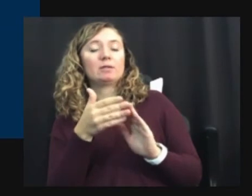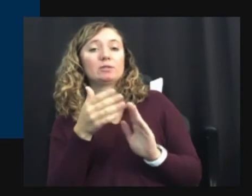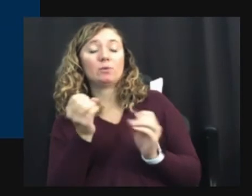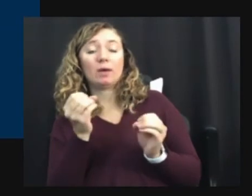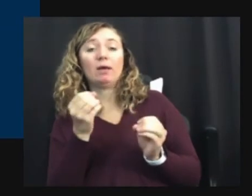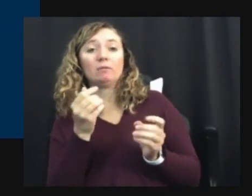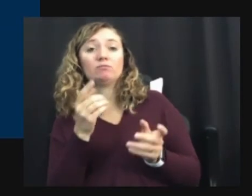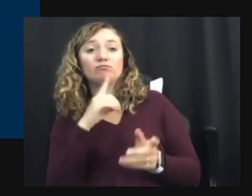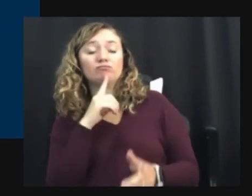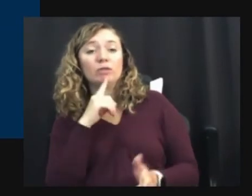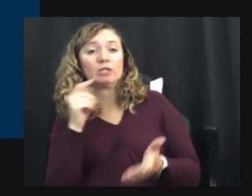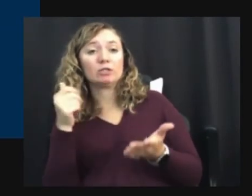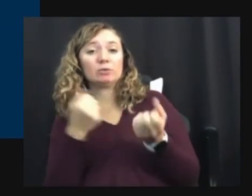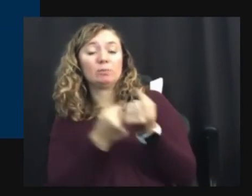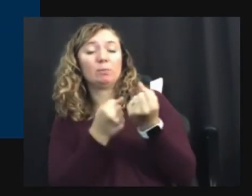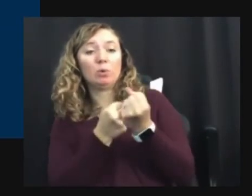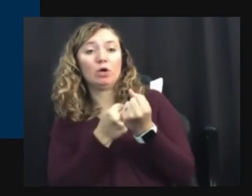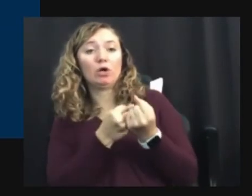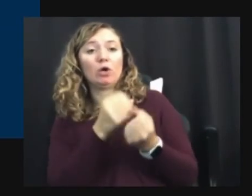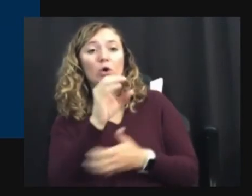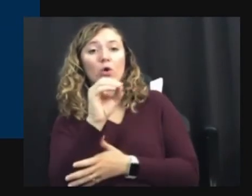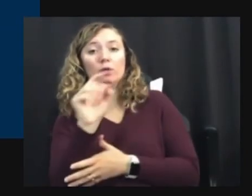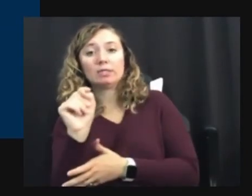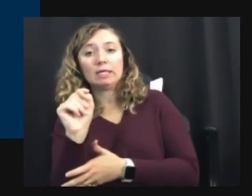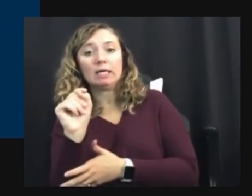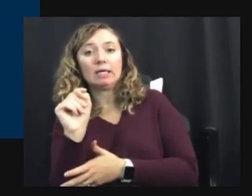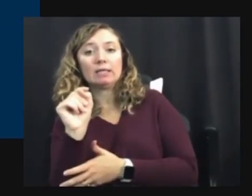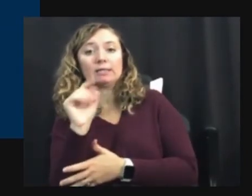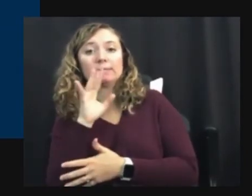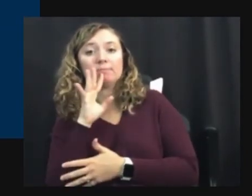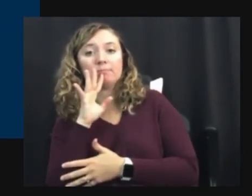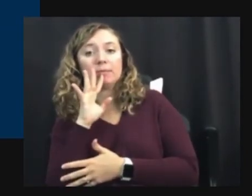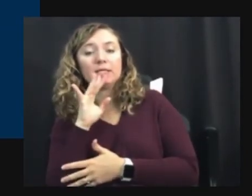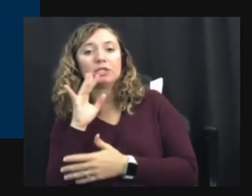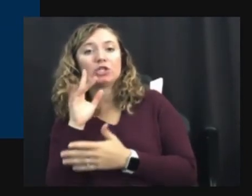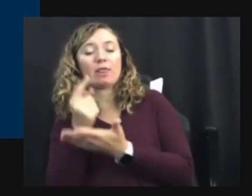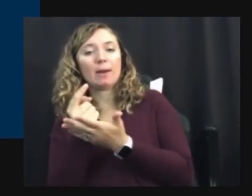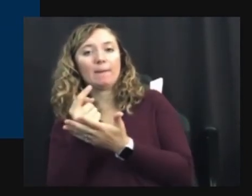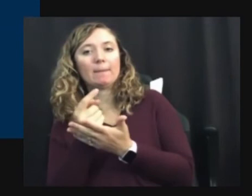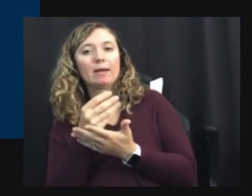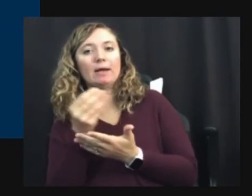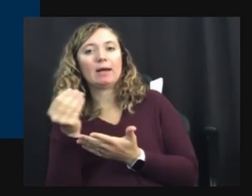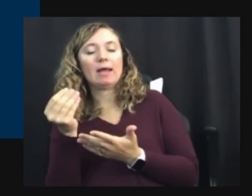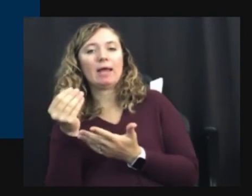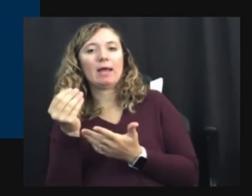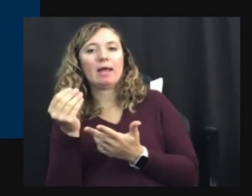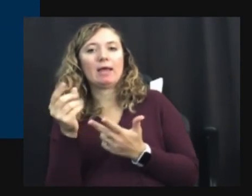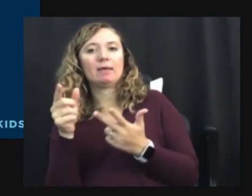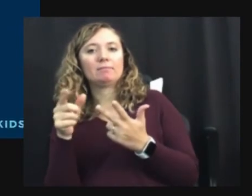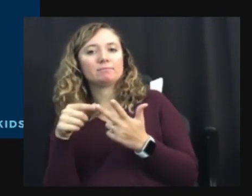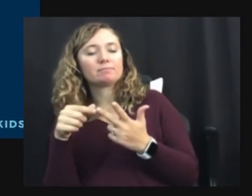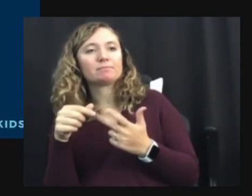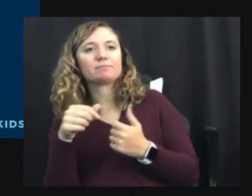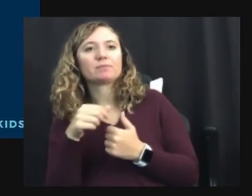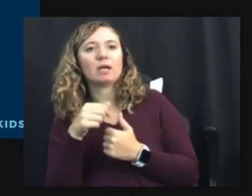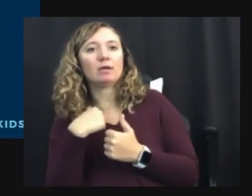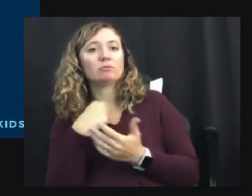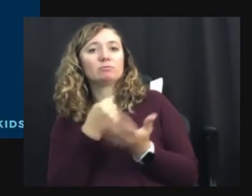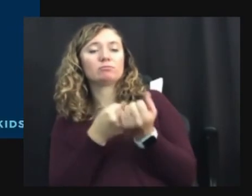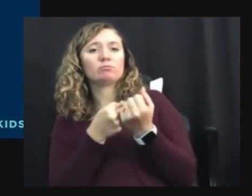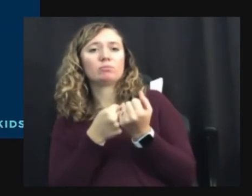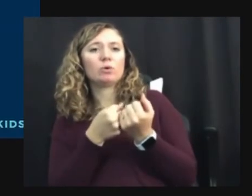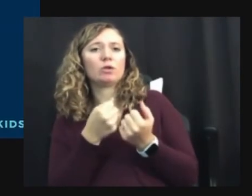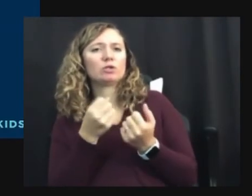speech. What makes you agree or disagree with that? That's actually what's coming up next.